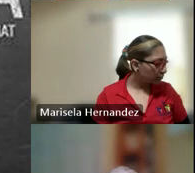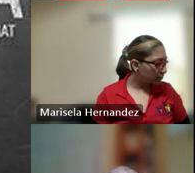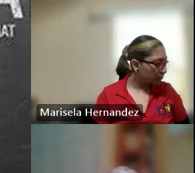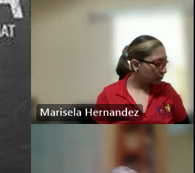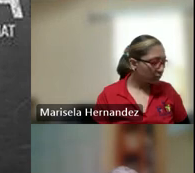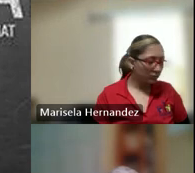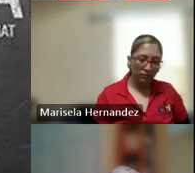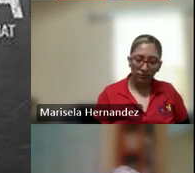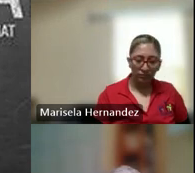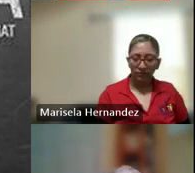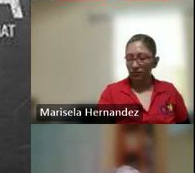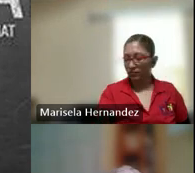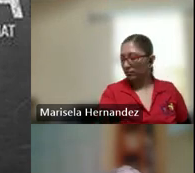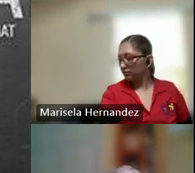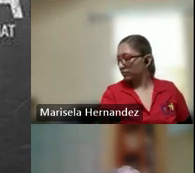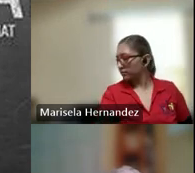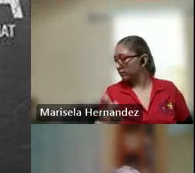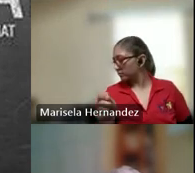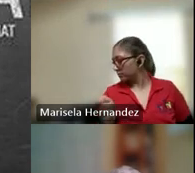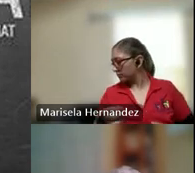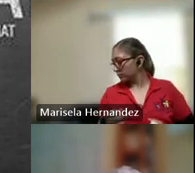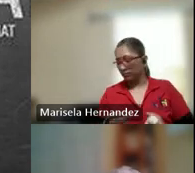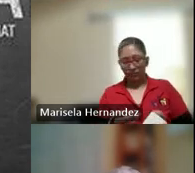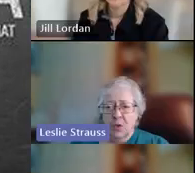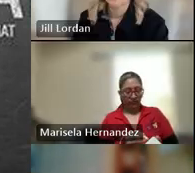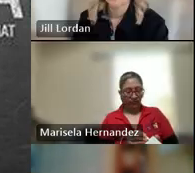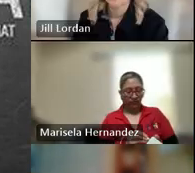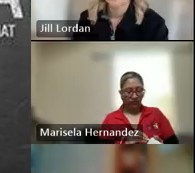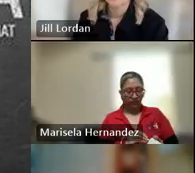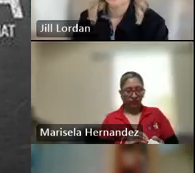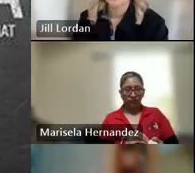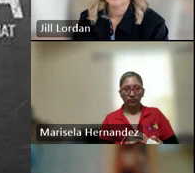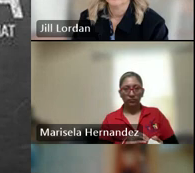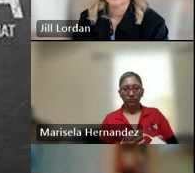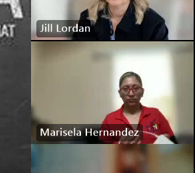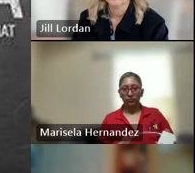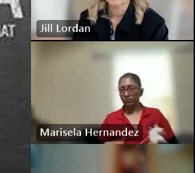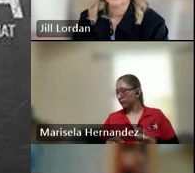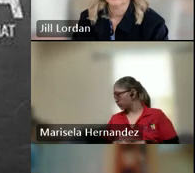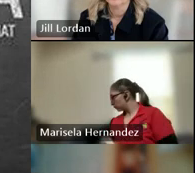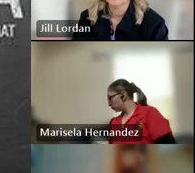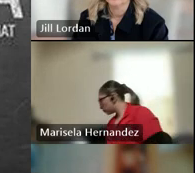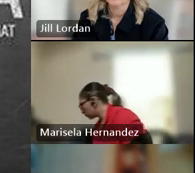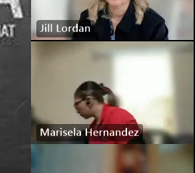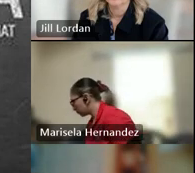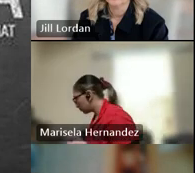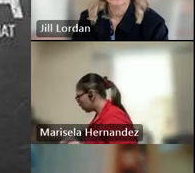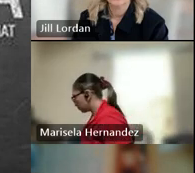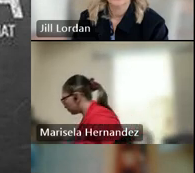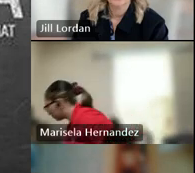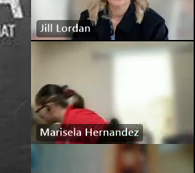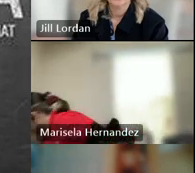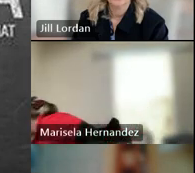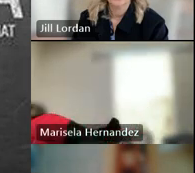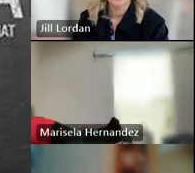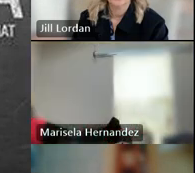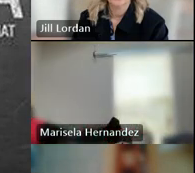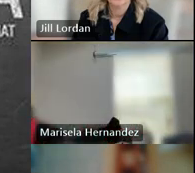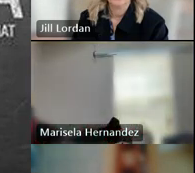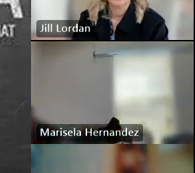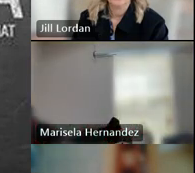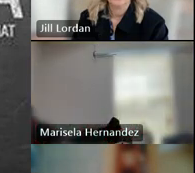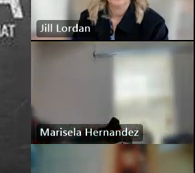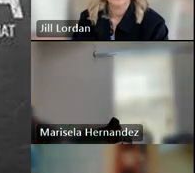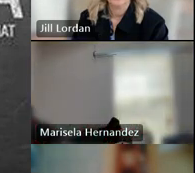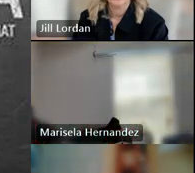Unfortunately, we're stuck with the amount that passed for 24. Whoever has